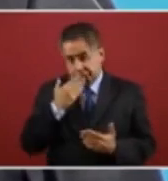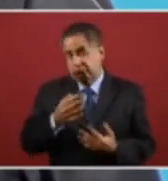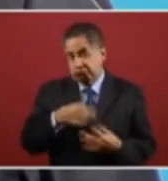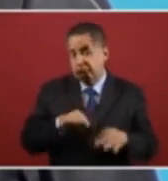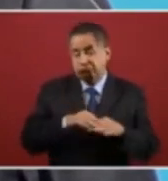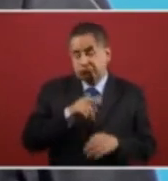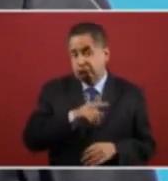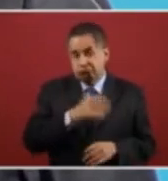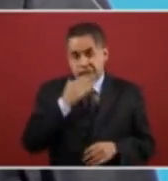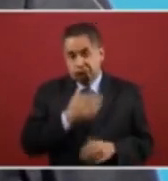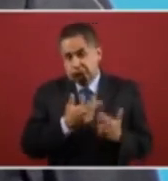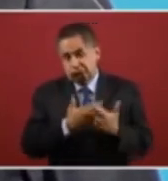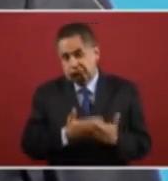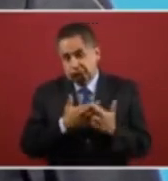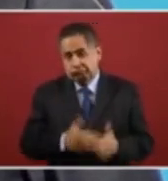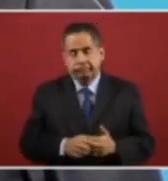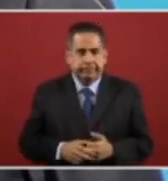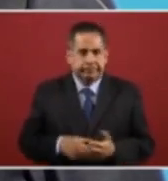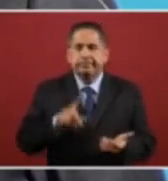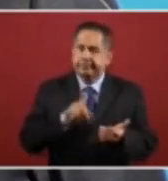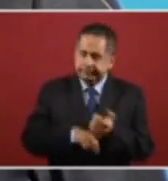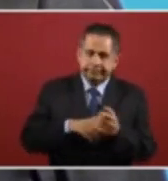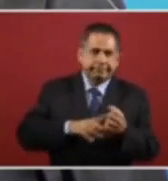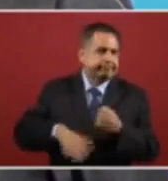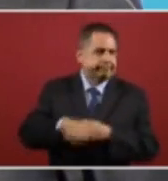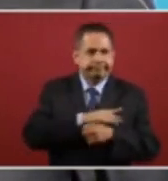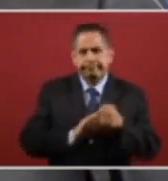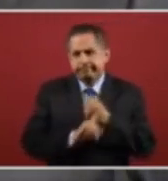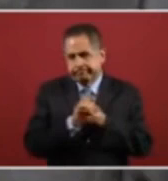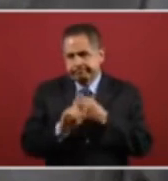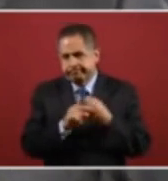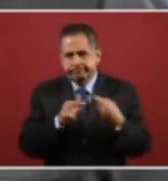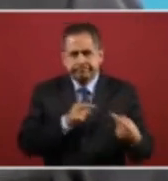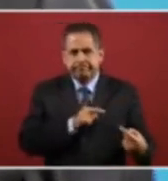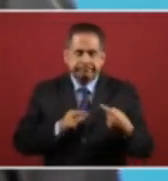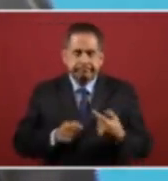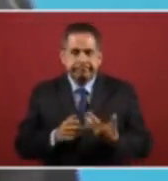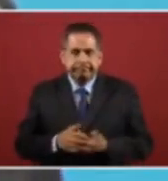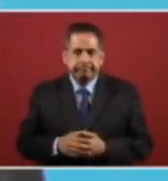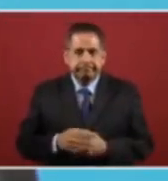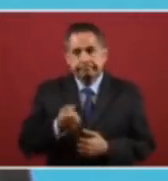that is very important, and it has had problems